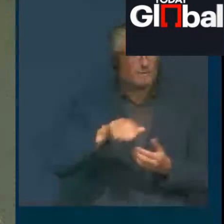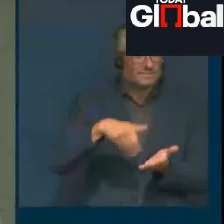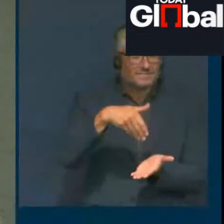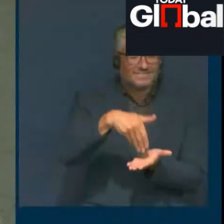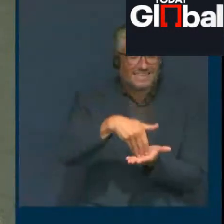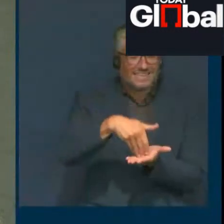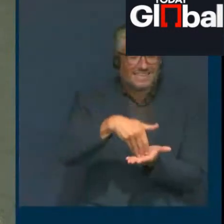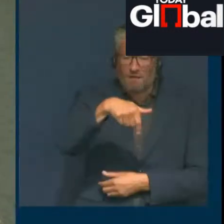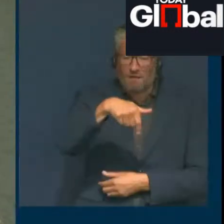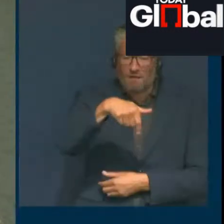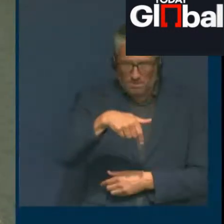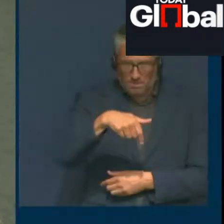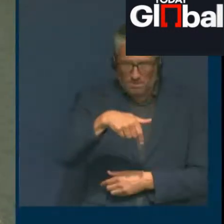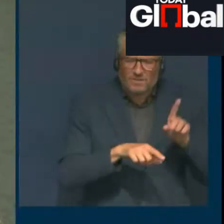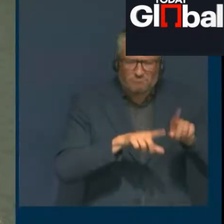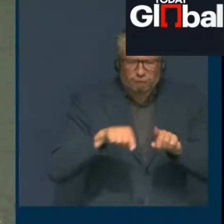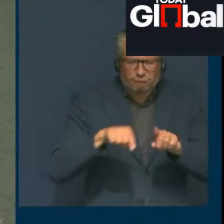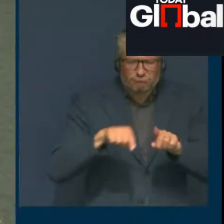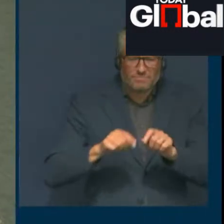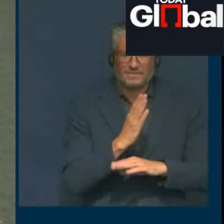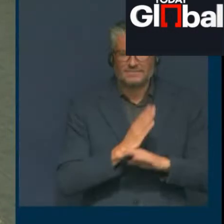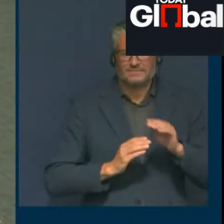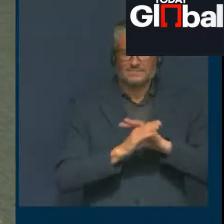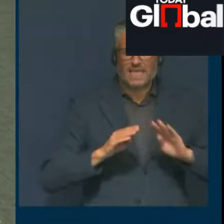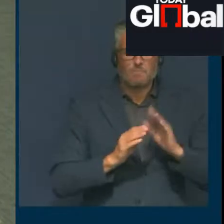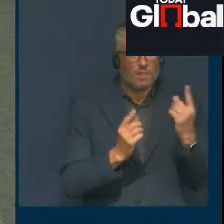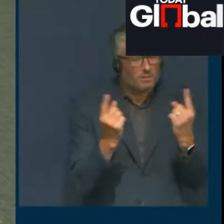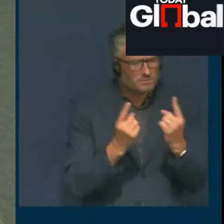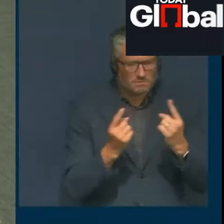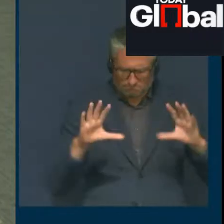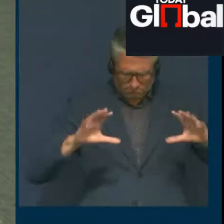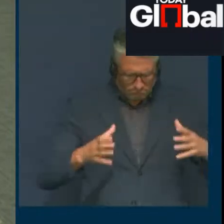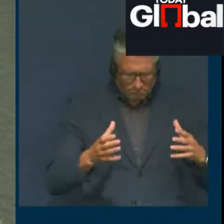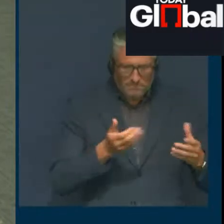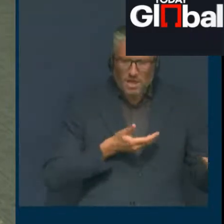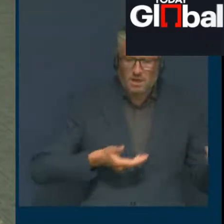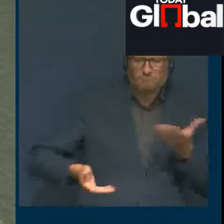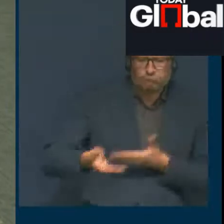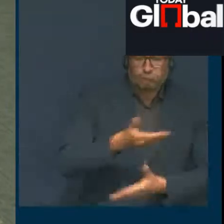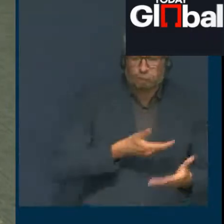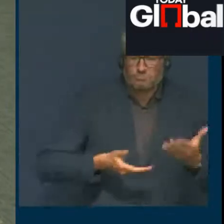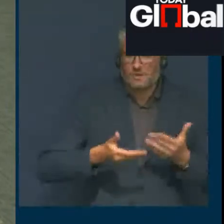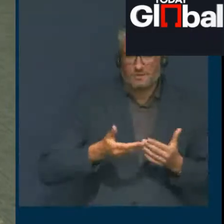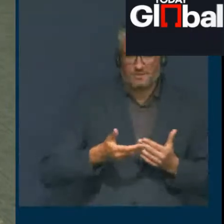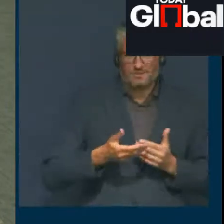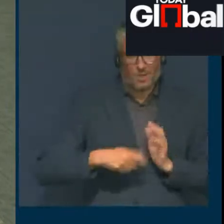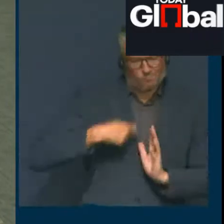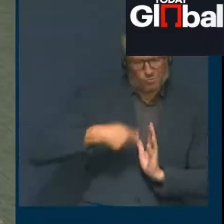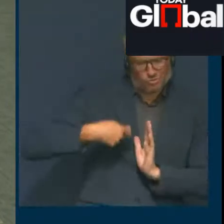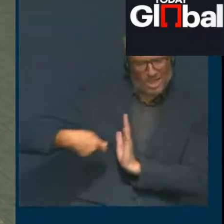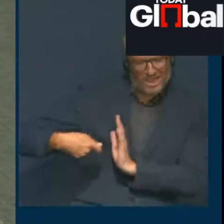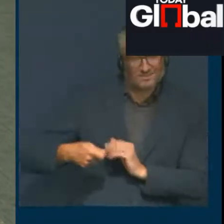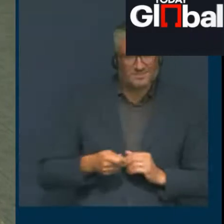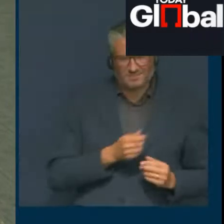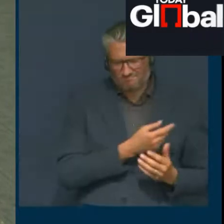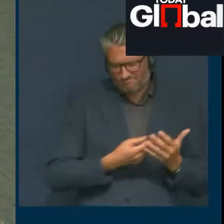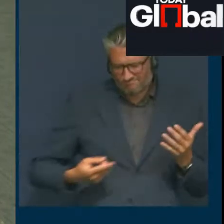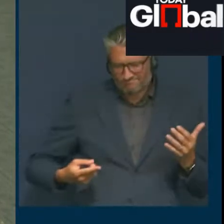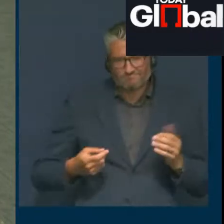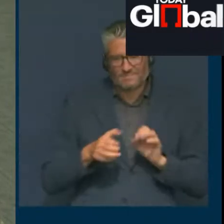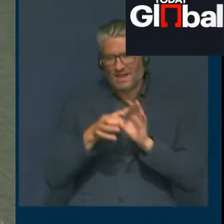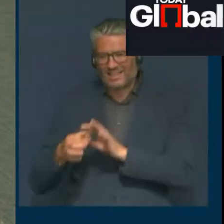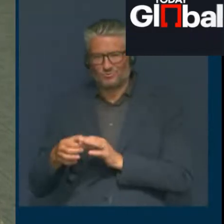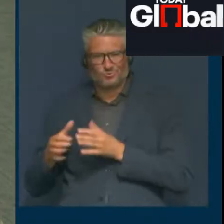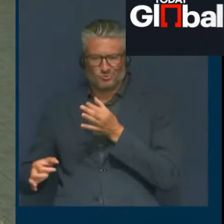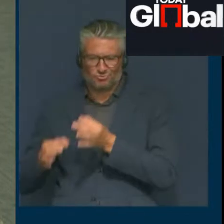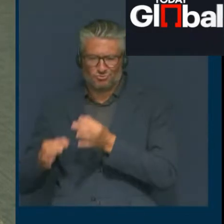disabilities, where we discussed a number of projects that the strategy will include, in addition